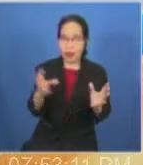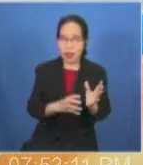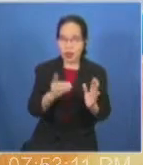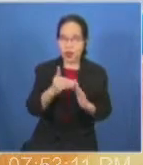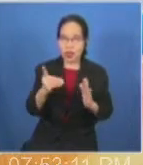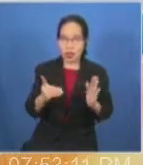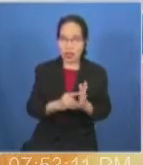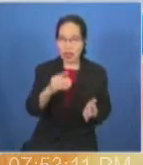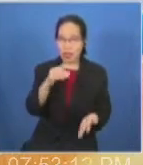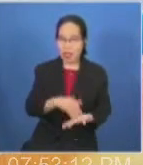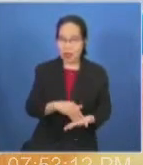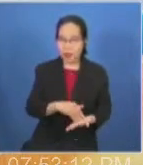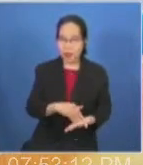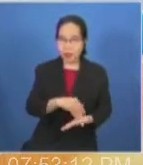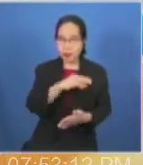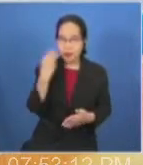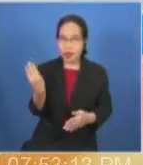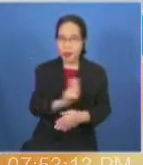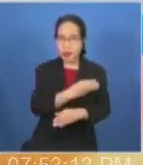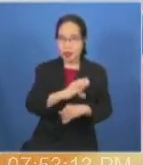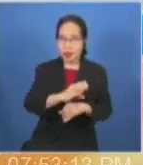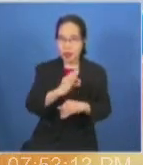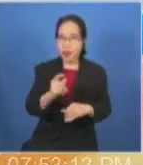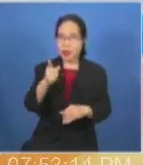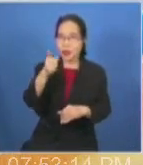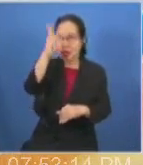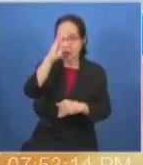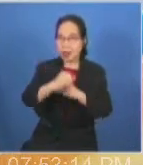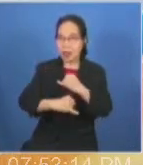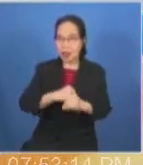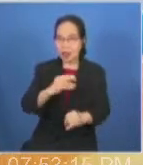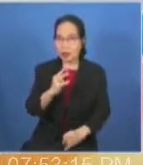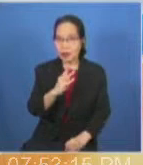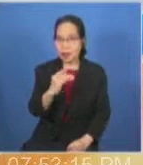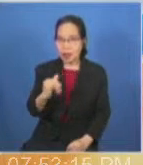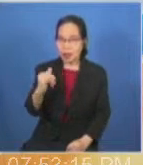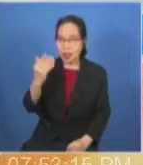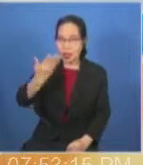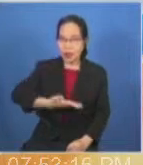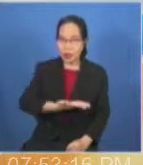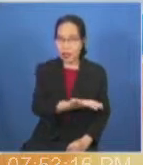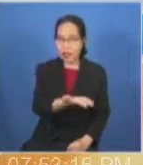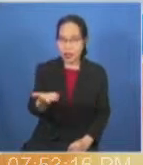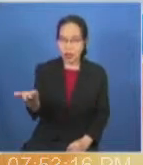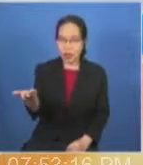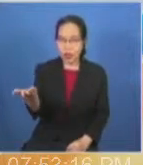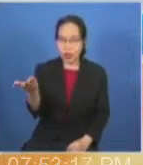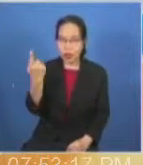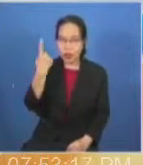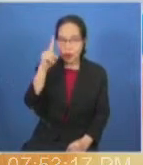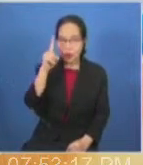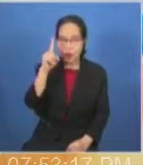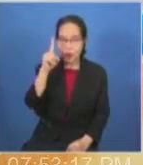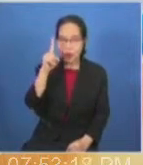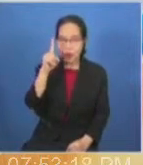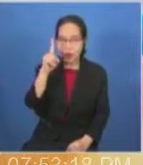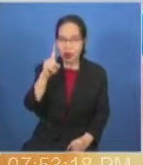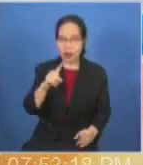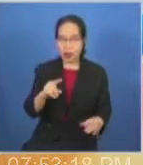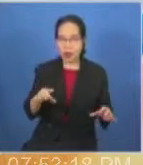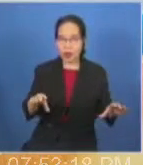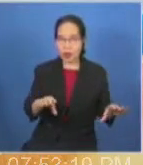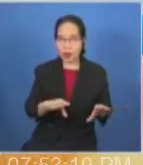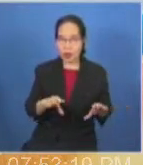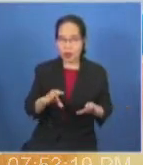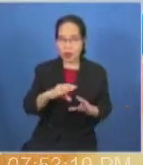the start of our mass indoctrination. Once again, the Members Church of God International, or MCGI, is inviting